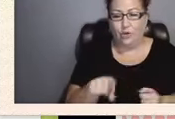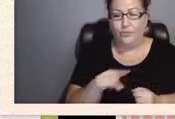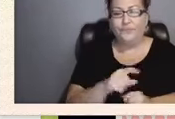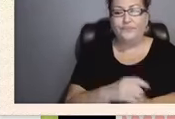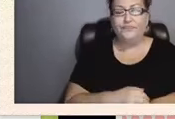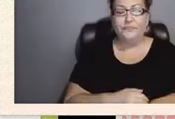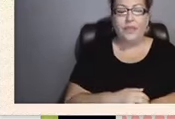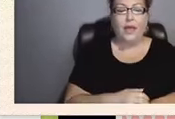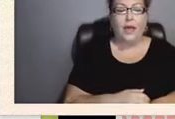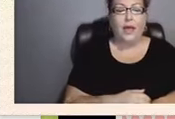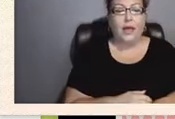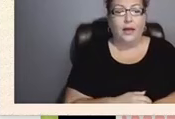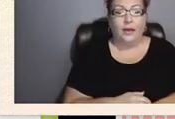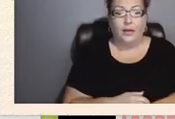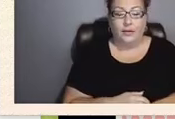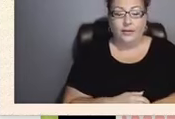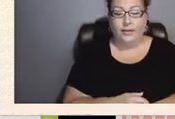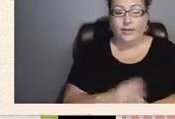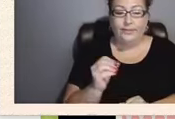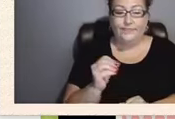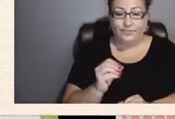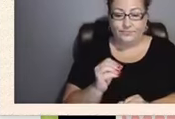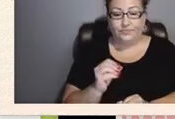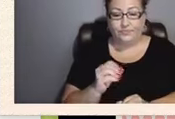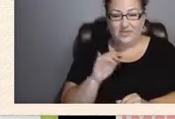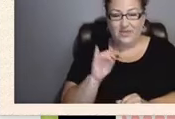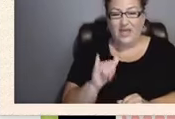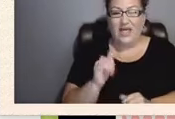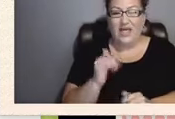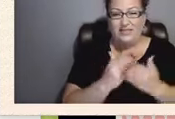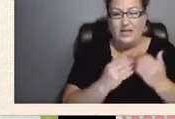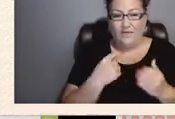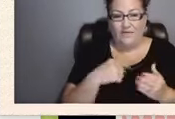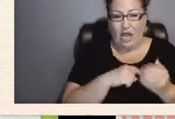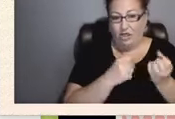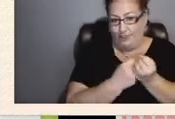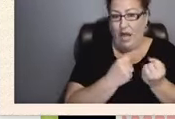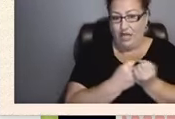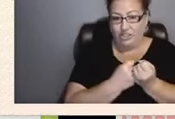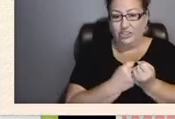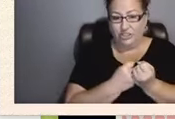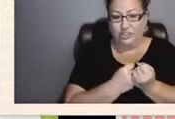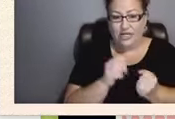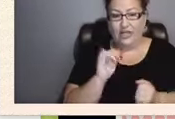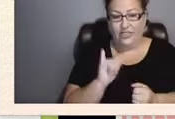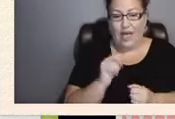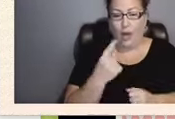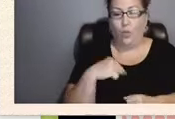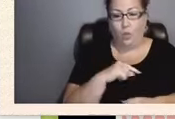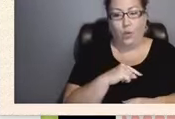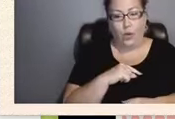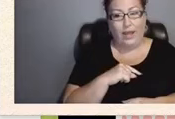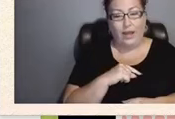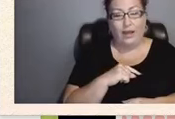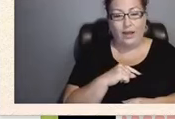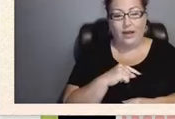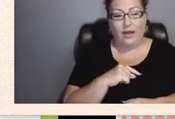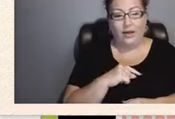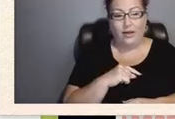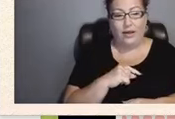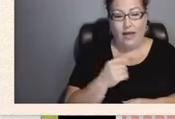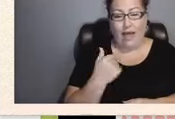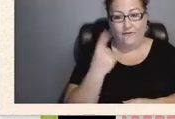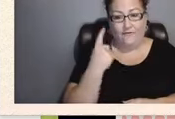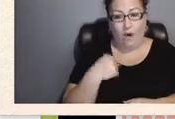And these are some of our sponsors that we have for our